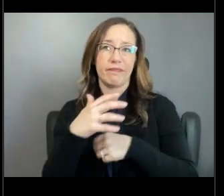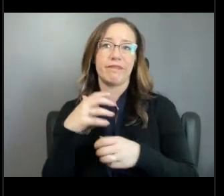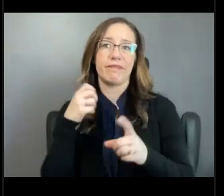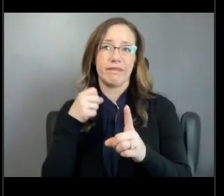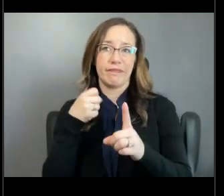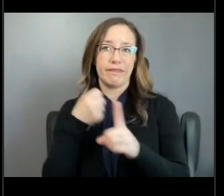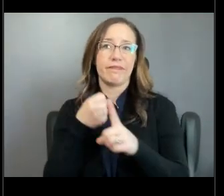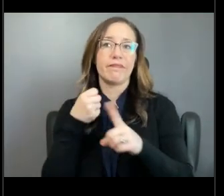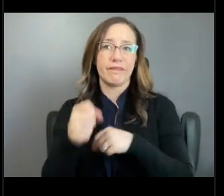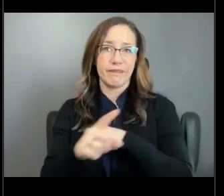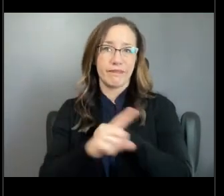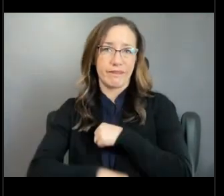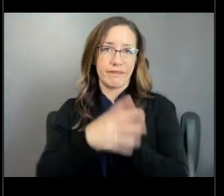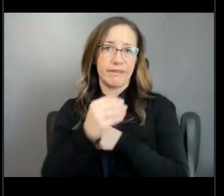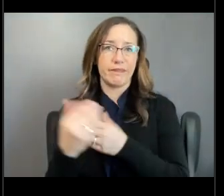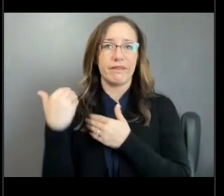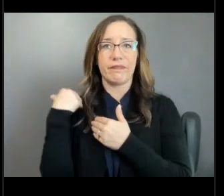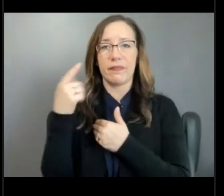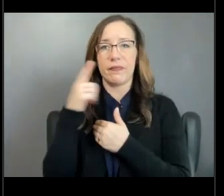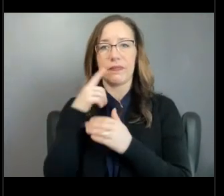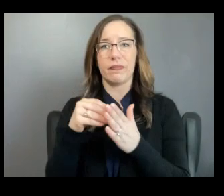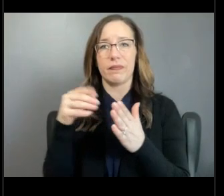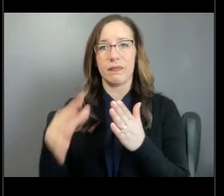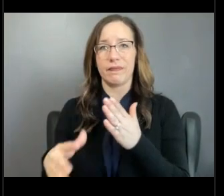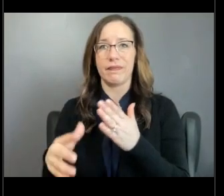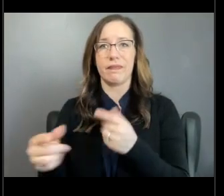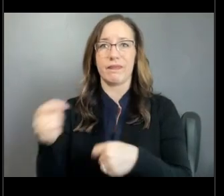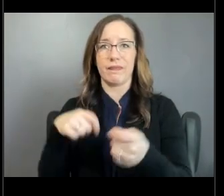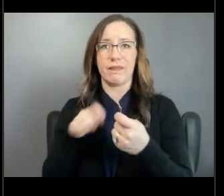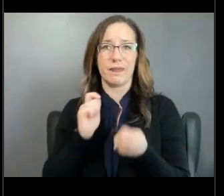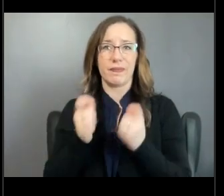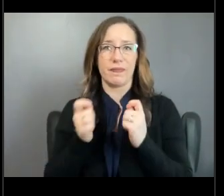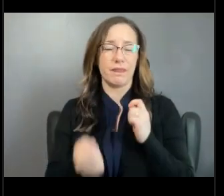be responsible for expensive retrofits.